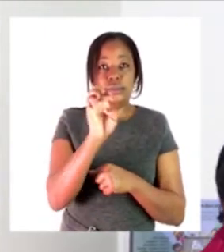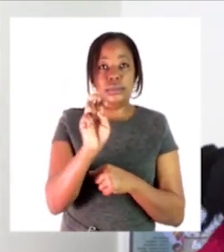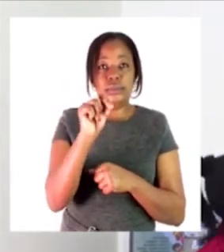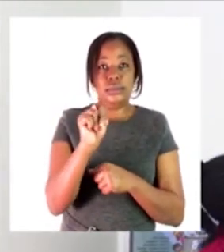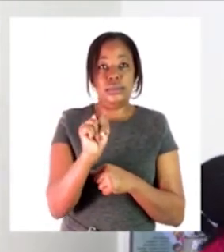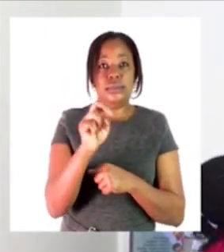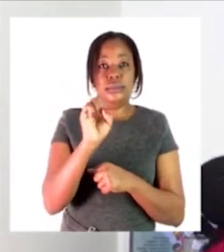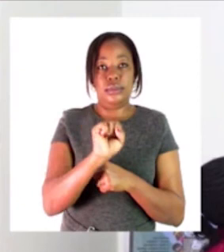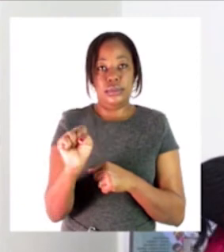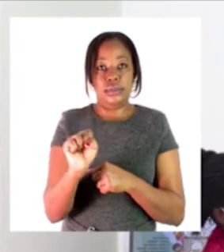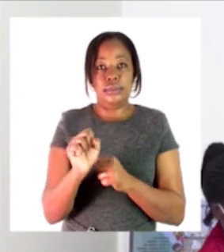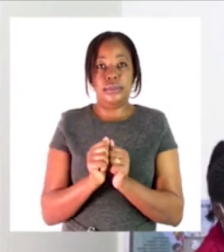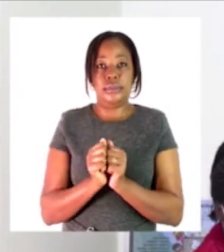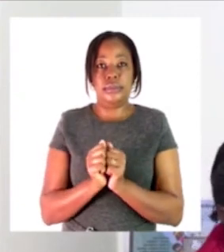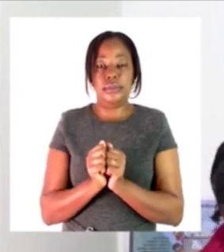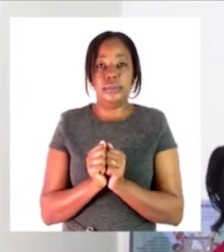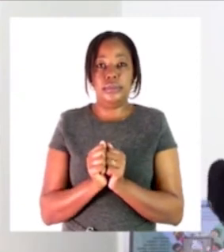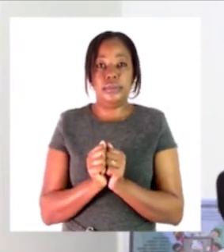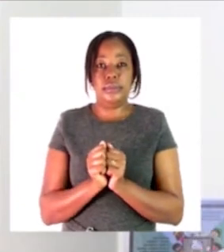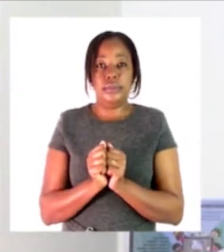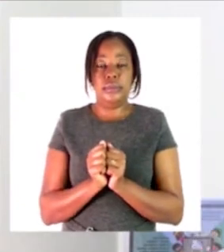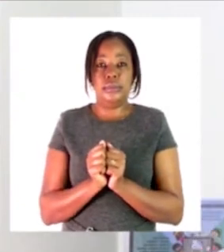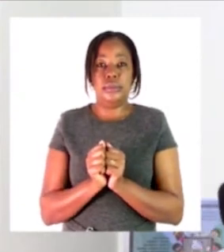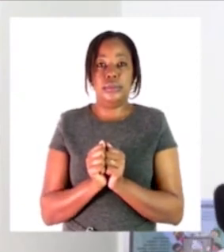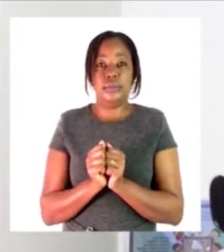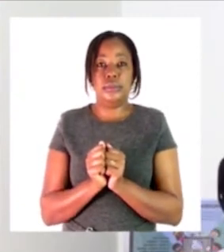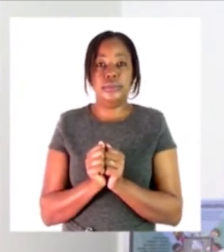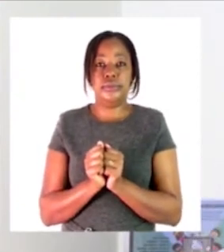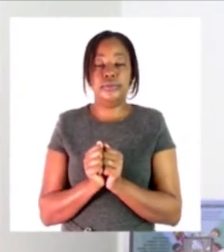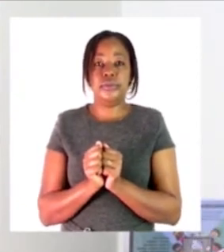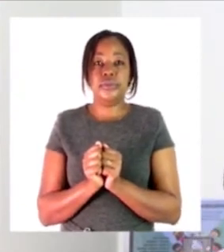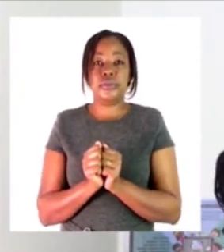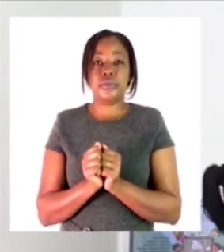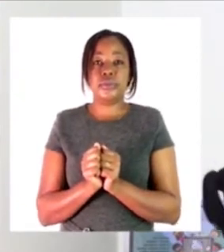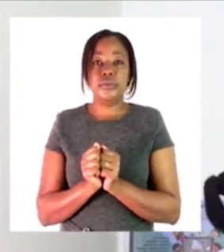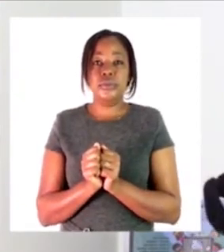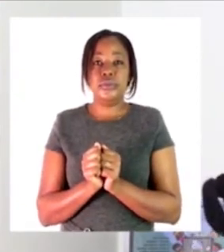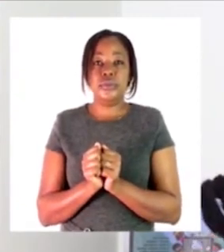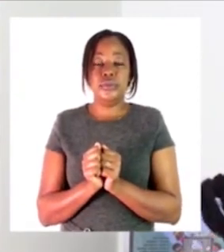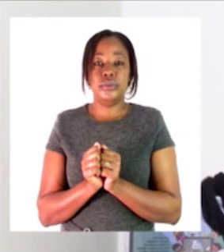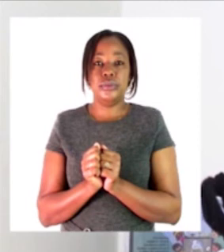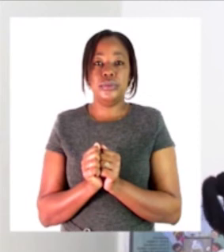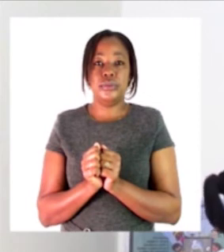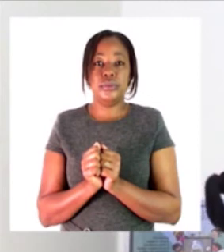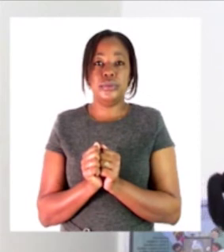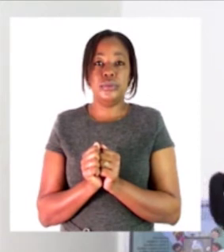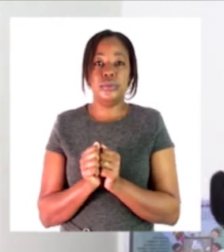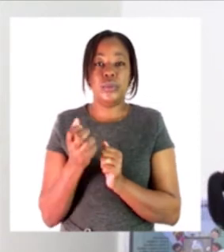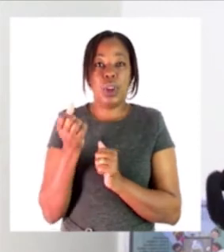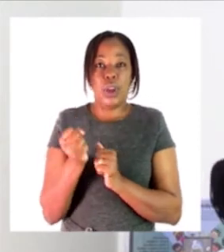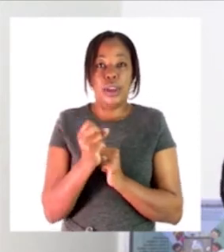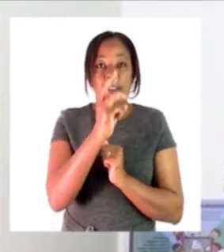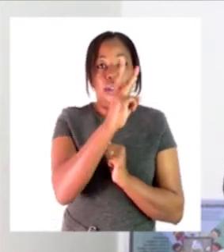tens. Okay. So in this exercise and on this method, what we are going to do is